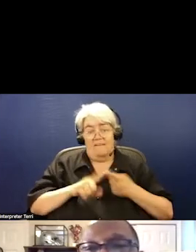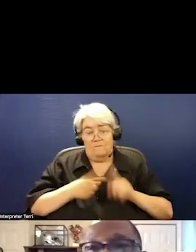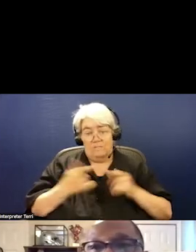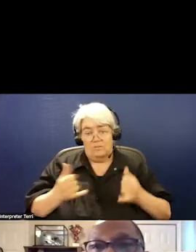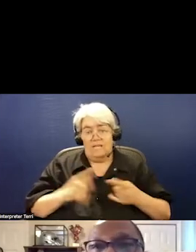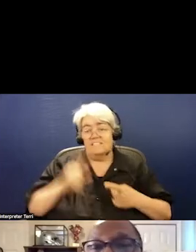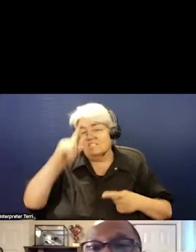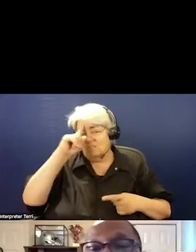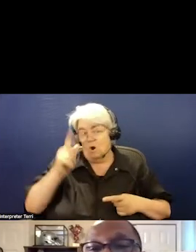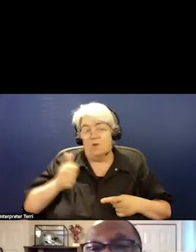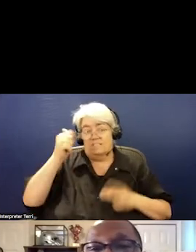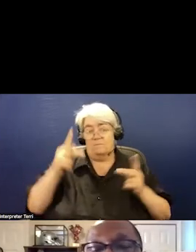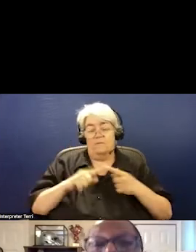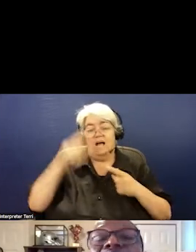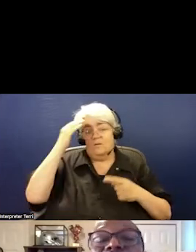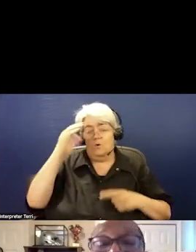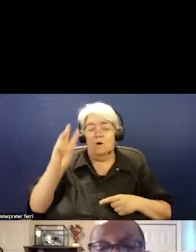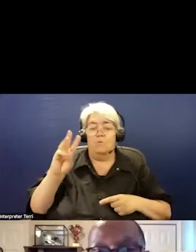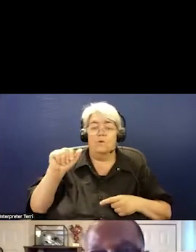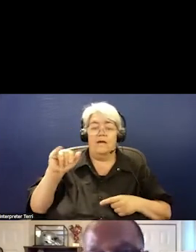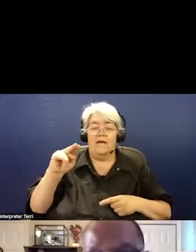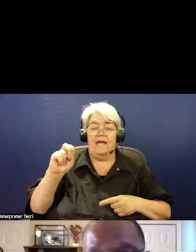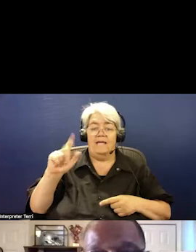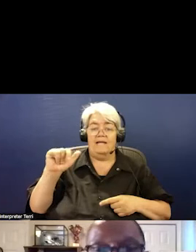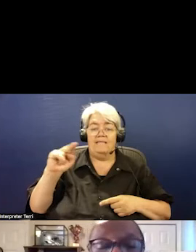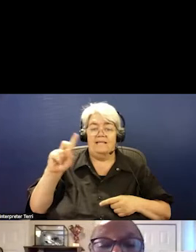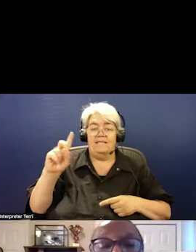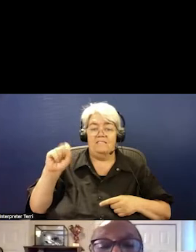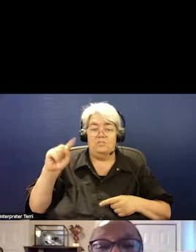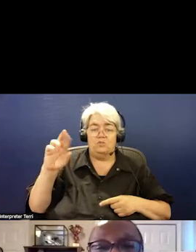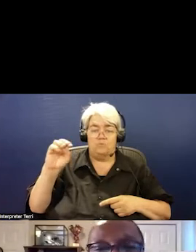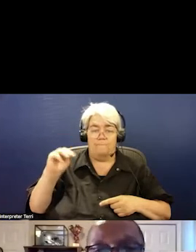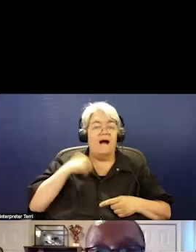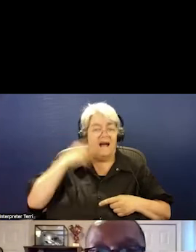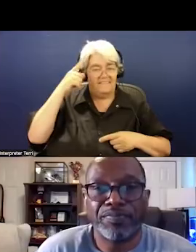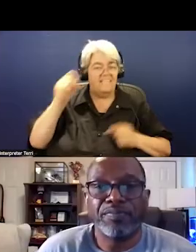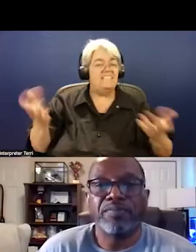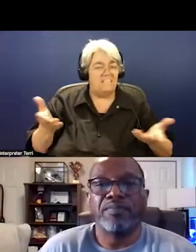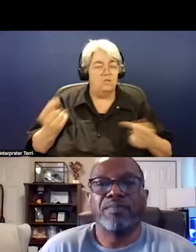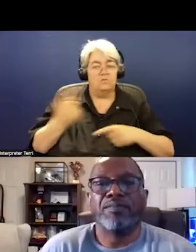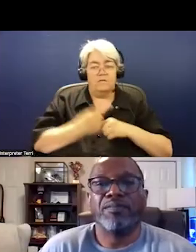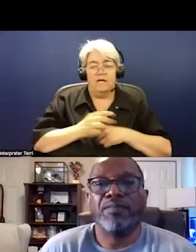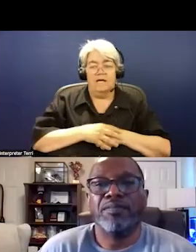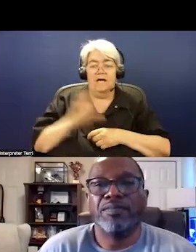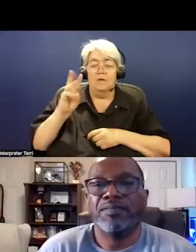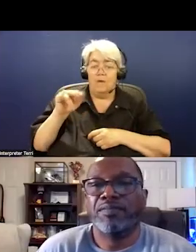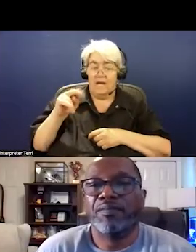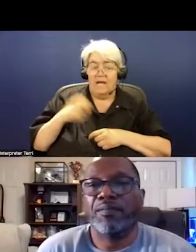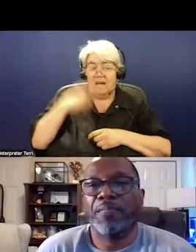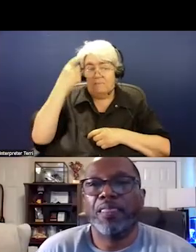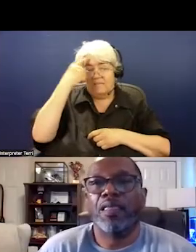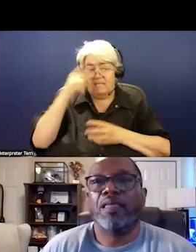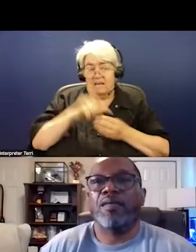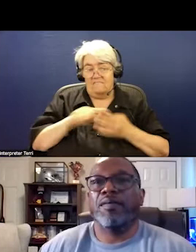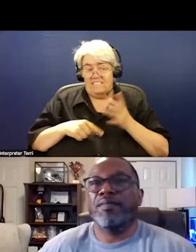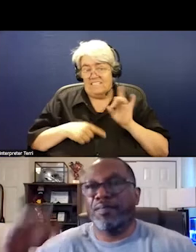smartest people I know, Wayne Lindstrom, who I believe is on the line. And Wayne, I'm leaning toward D,